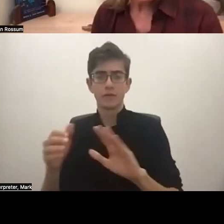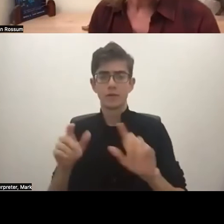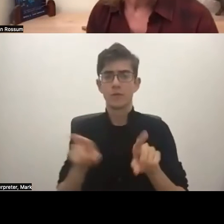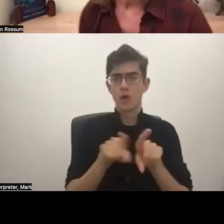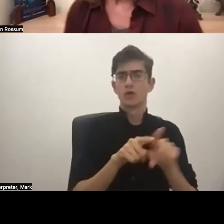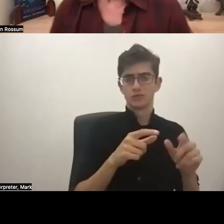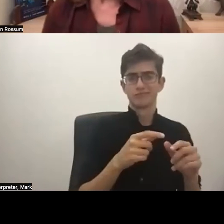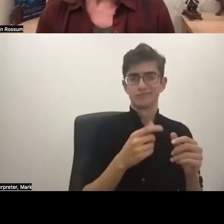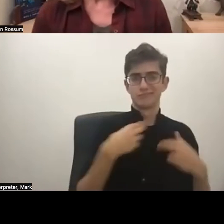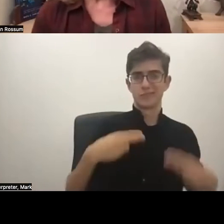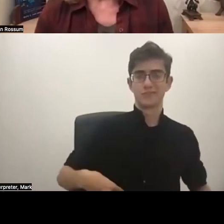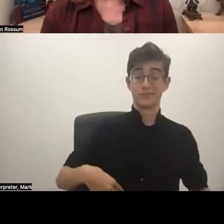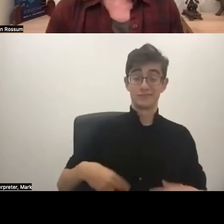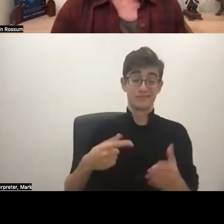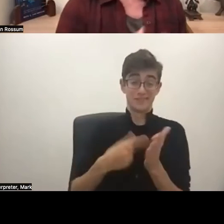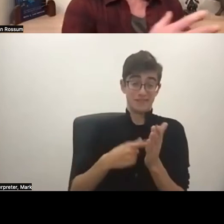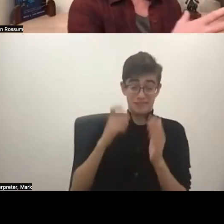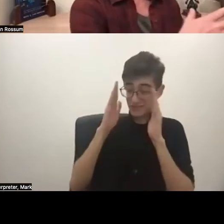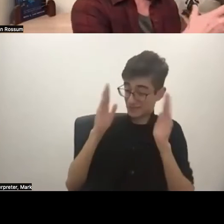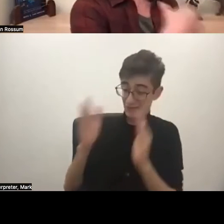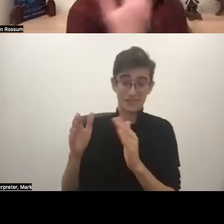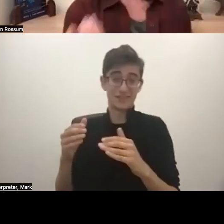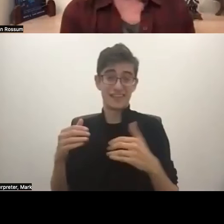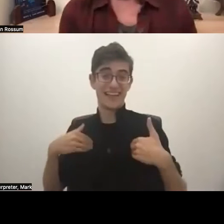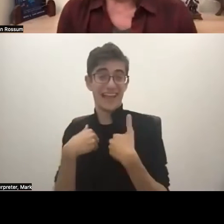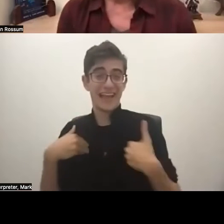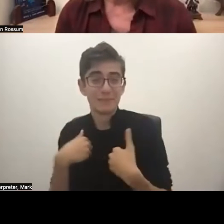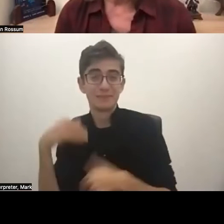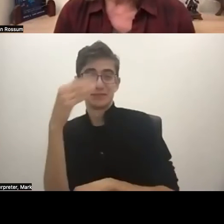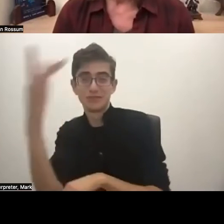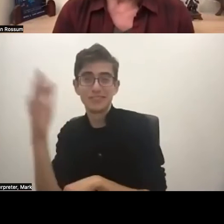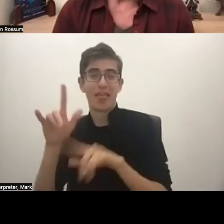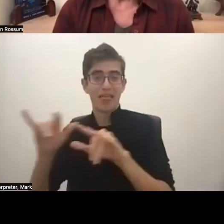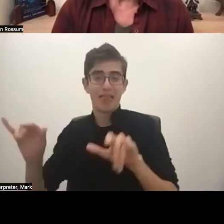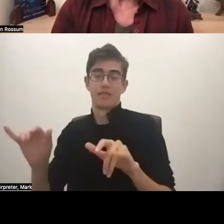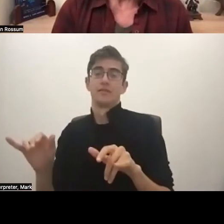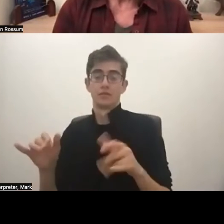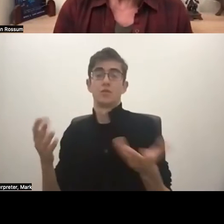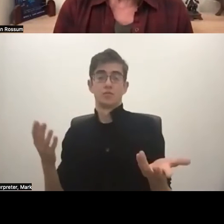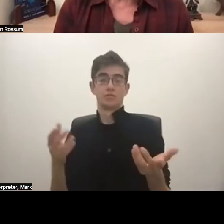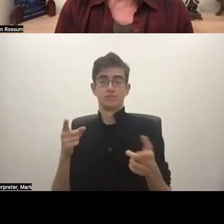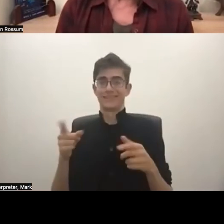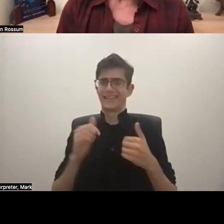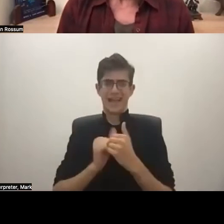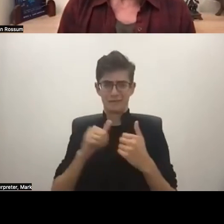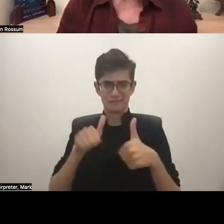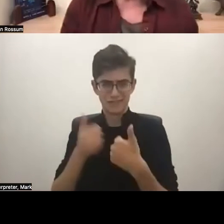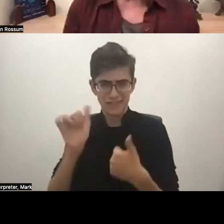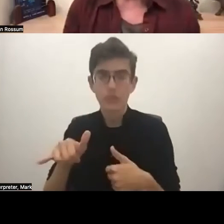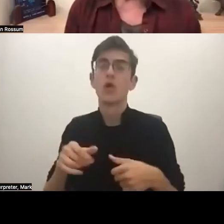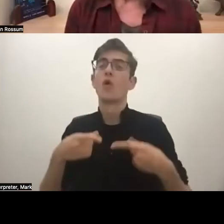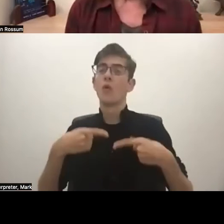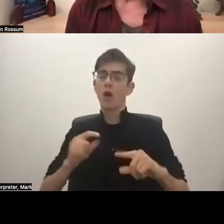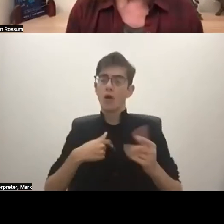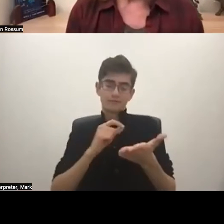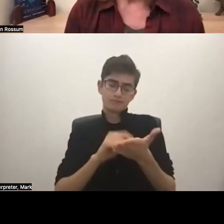a species. And during the advancement of Article 1, Section 19, we spoke with the